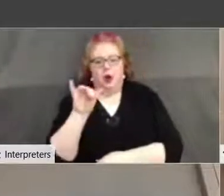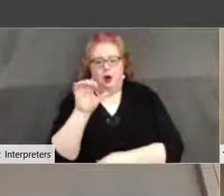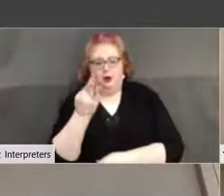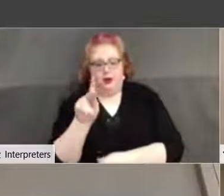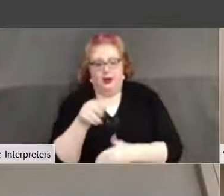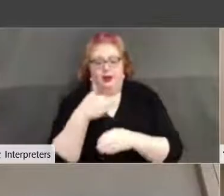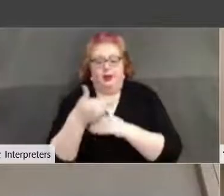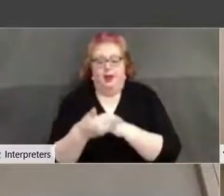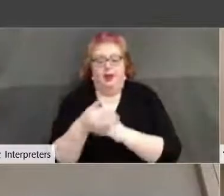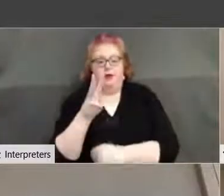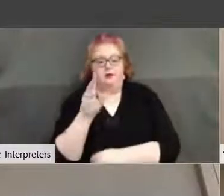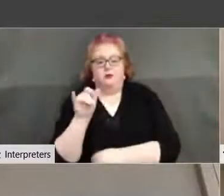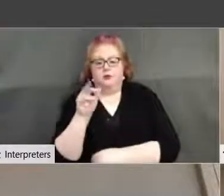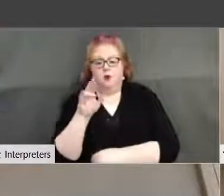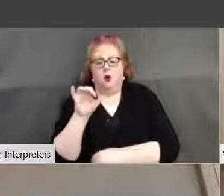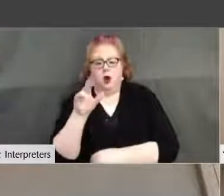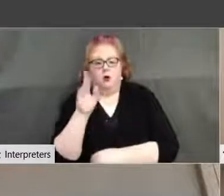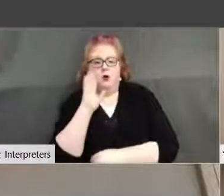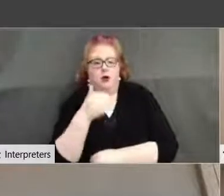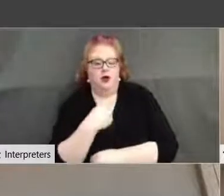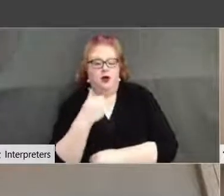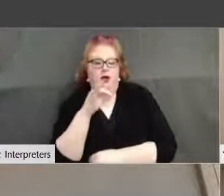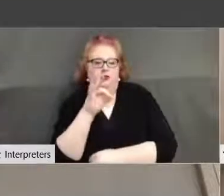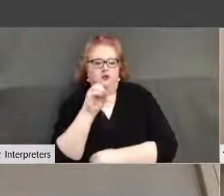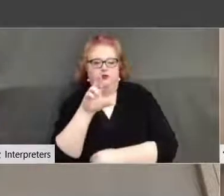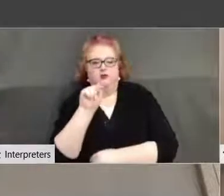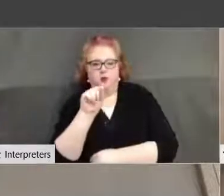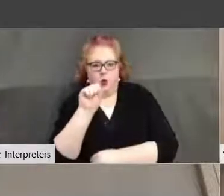it will then be Director Fortson.